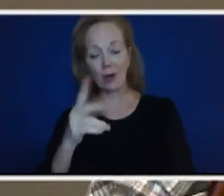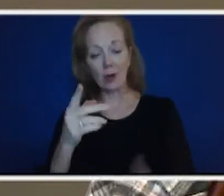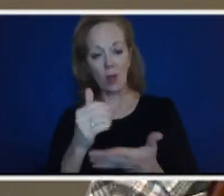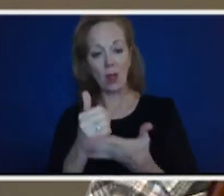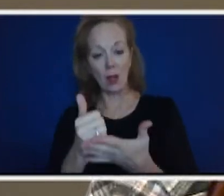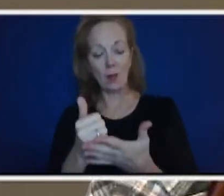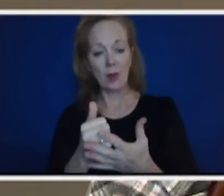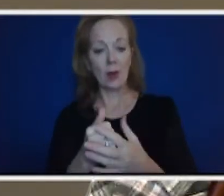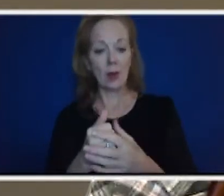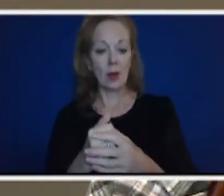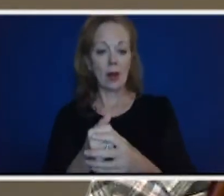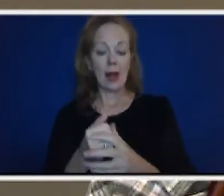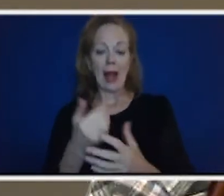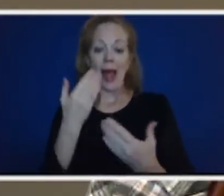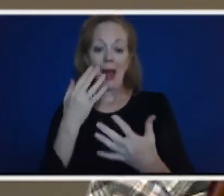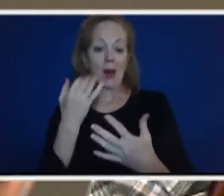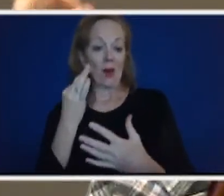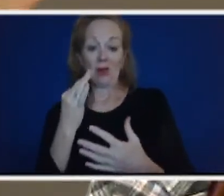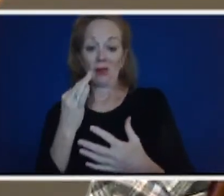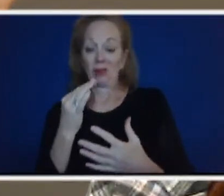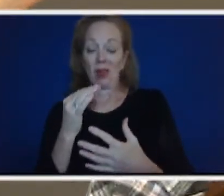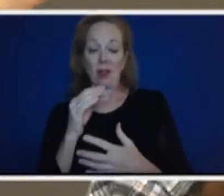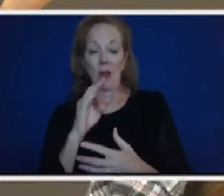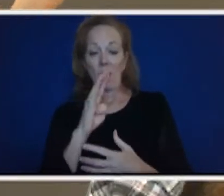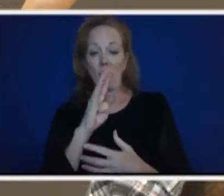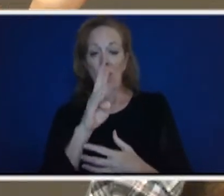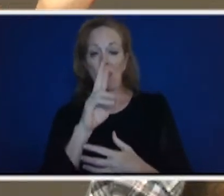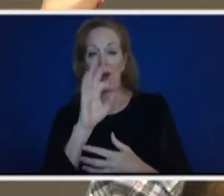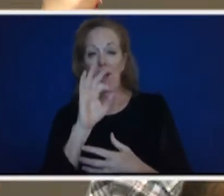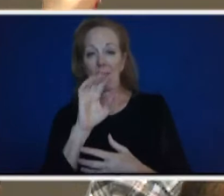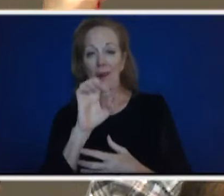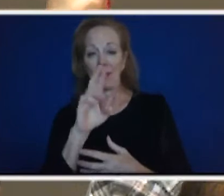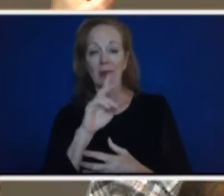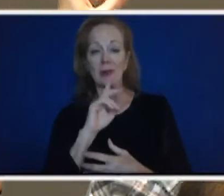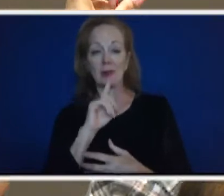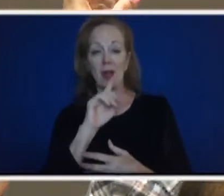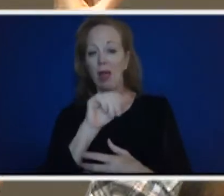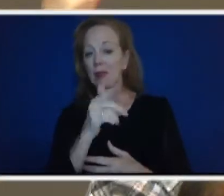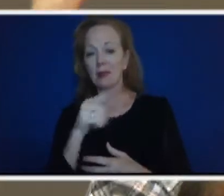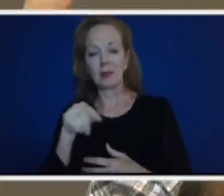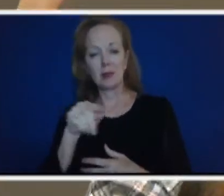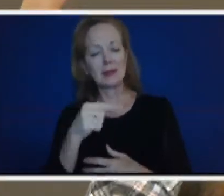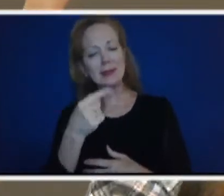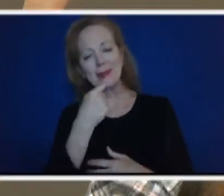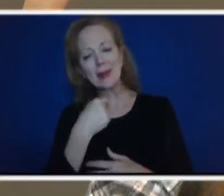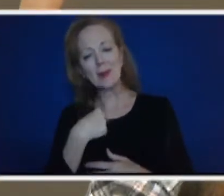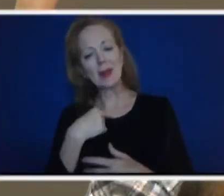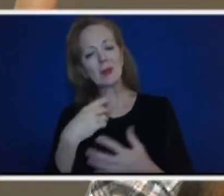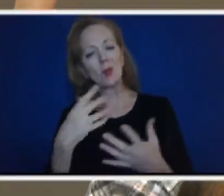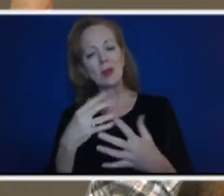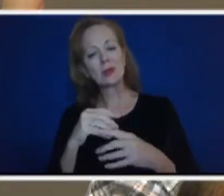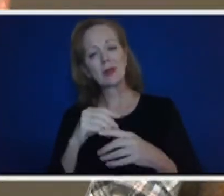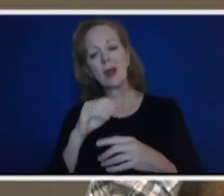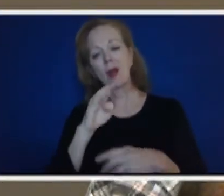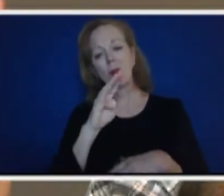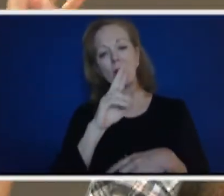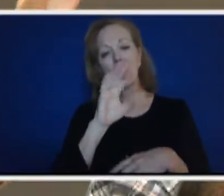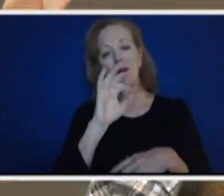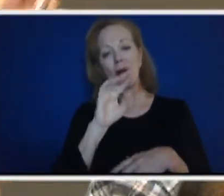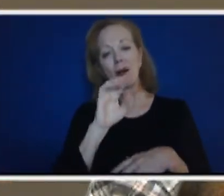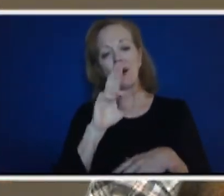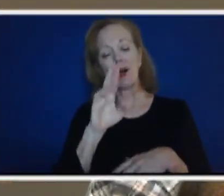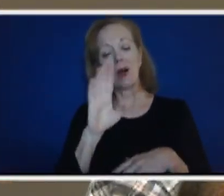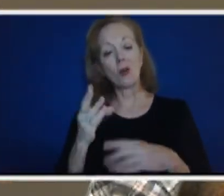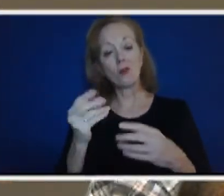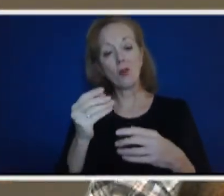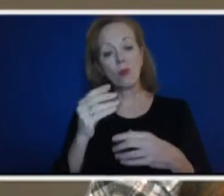So I don't know what the buffer is over there on the other side. Could you tell me what the buffer is from her property to